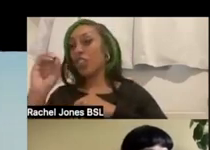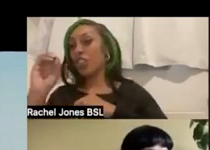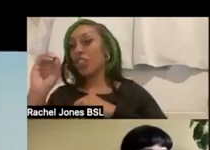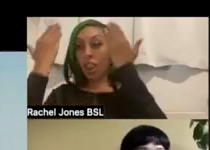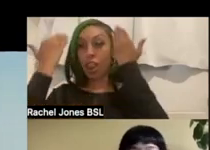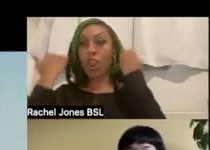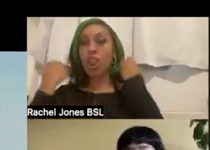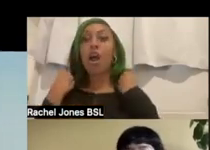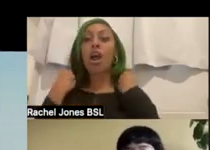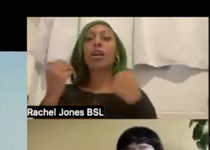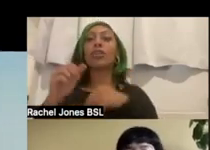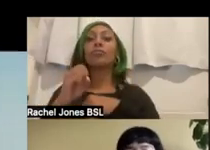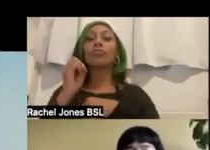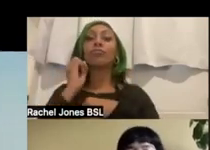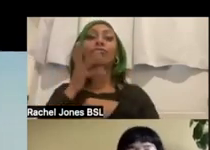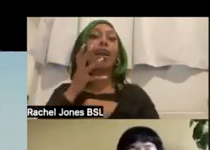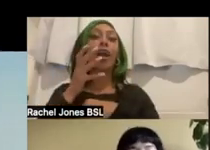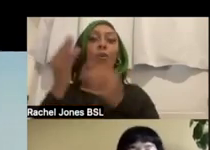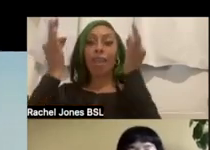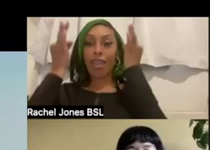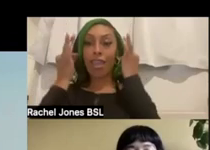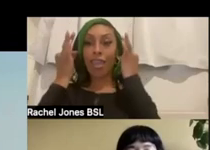share my screen so I can